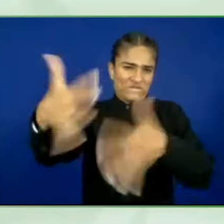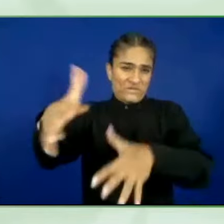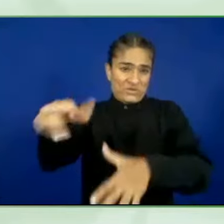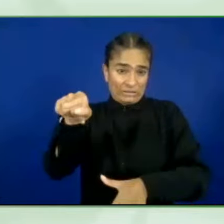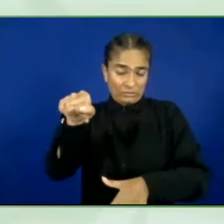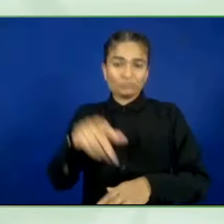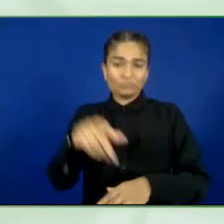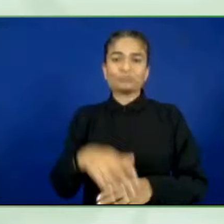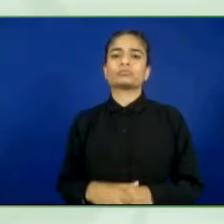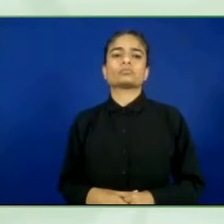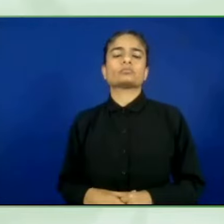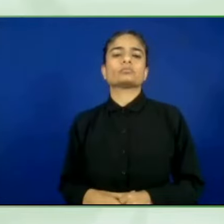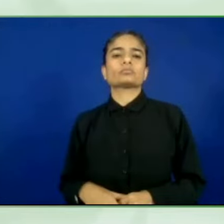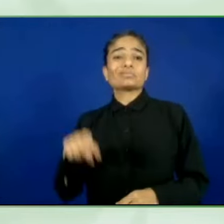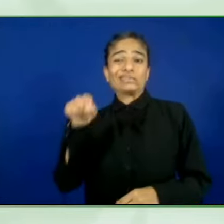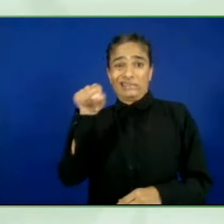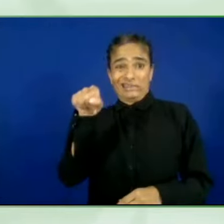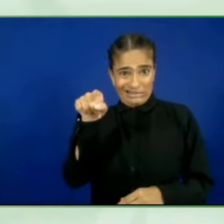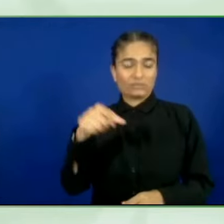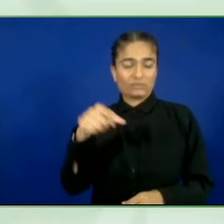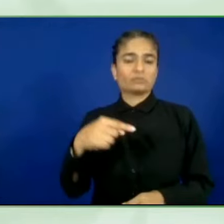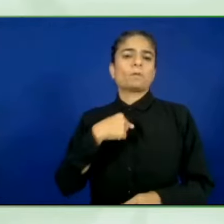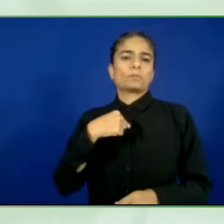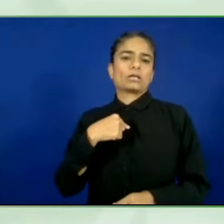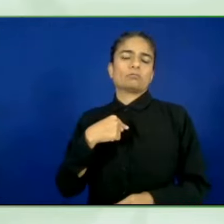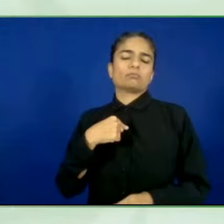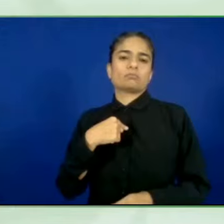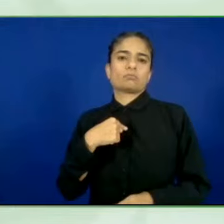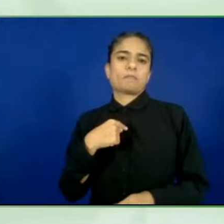which if you were to say, Amy, would you like to come back?